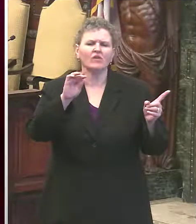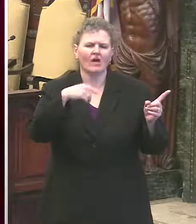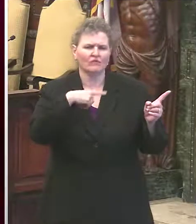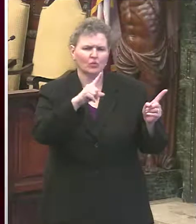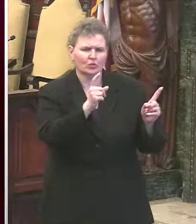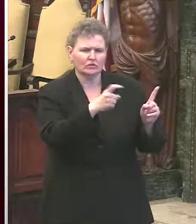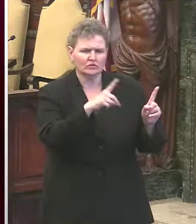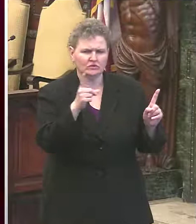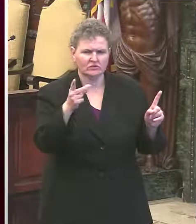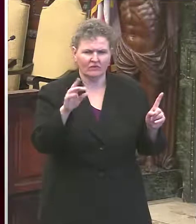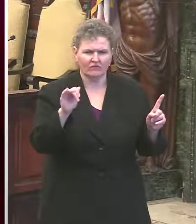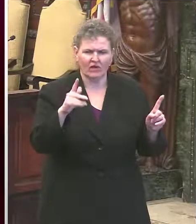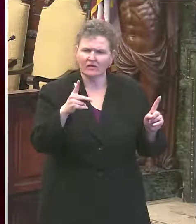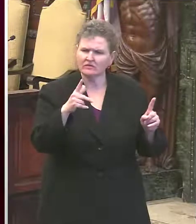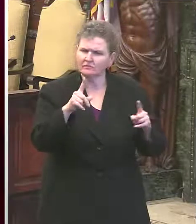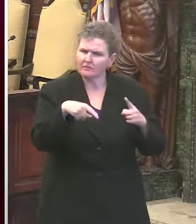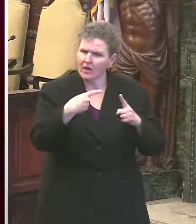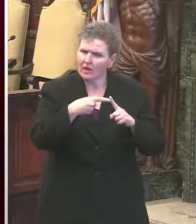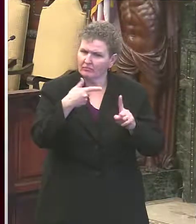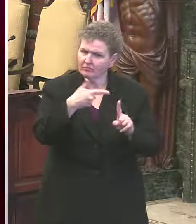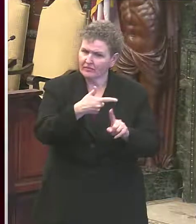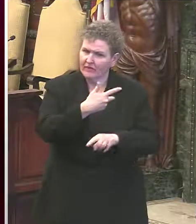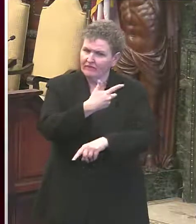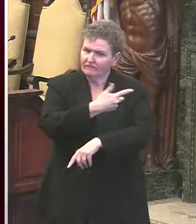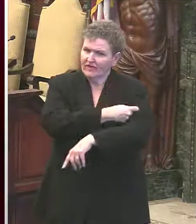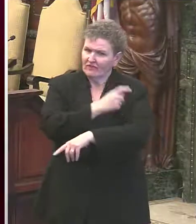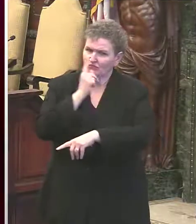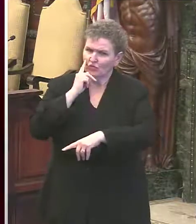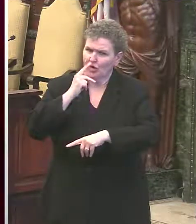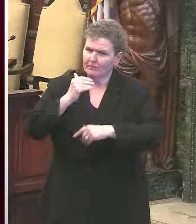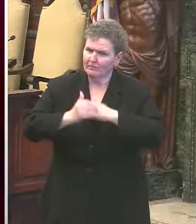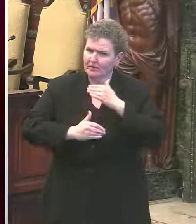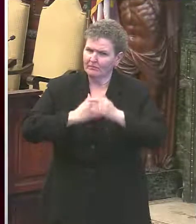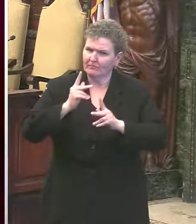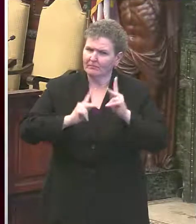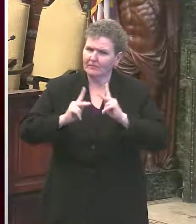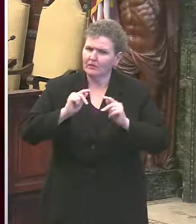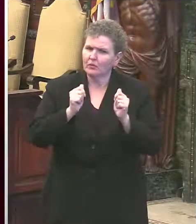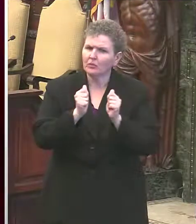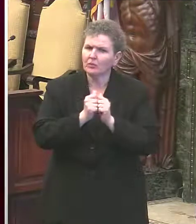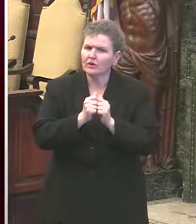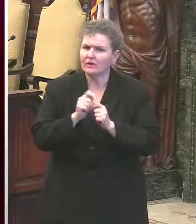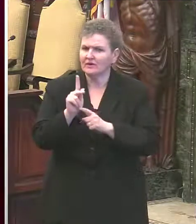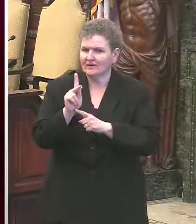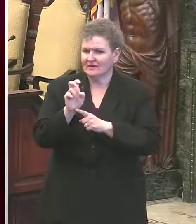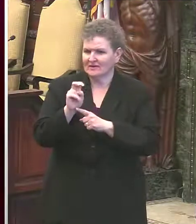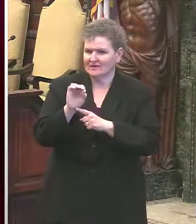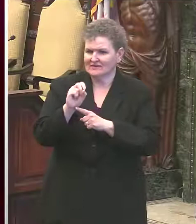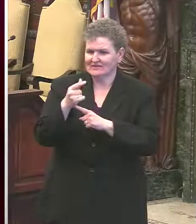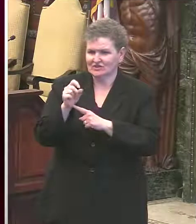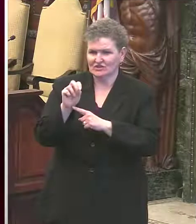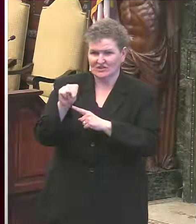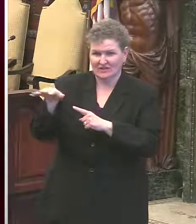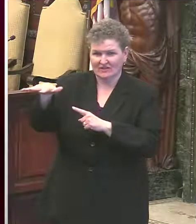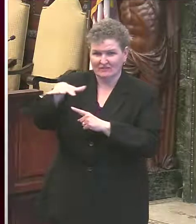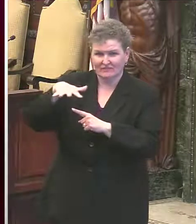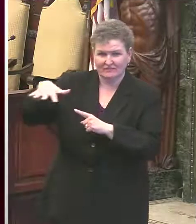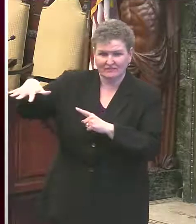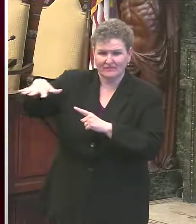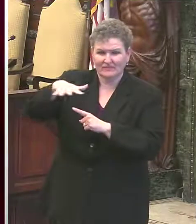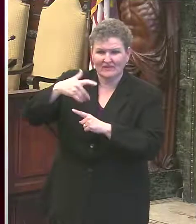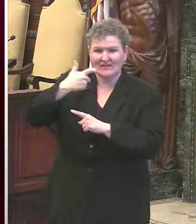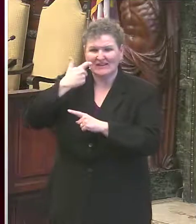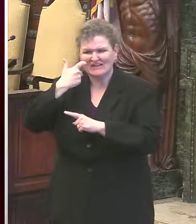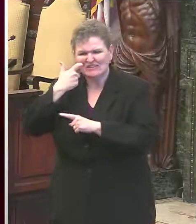the vaccination process for people who are in other neighborhoods, in Kensington specifically, who may be facing issues of drug addiction? And